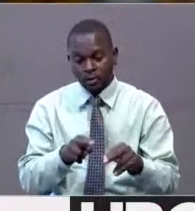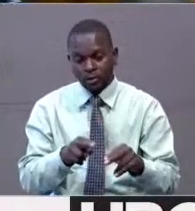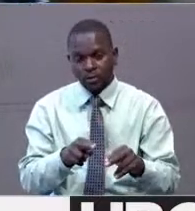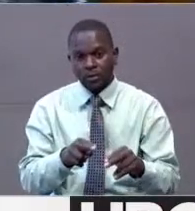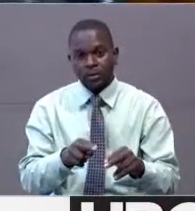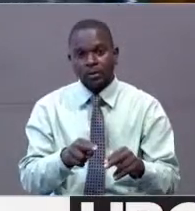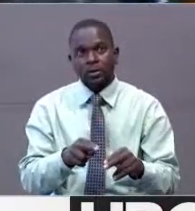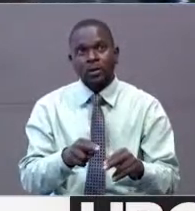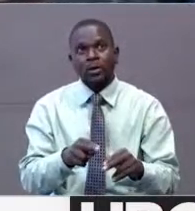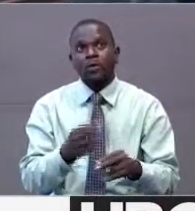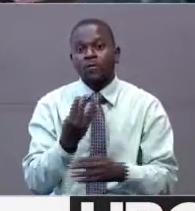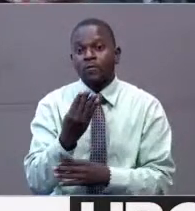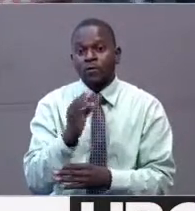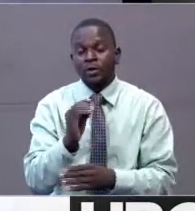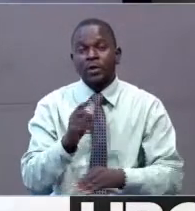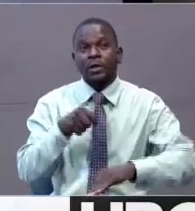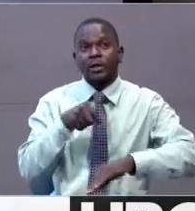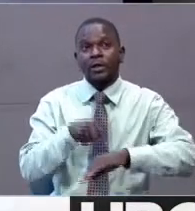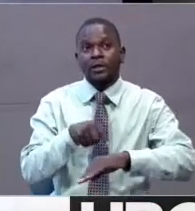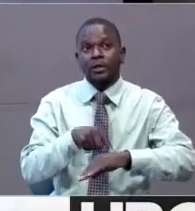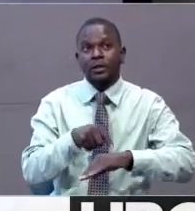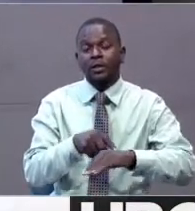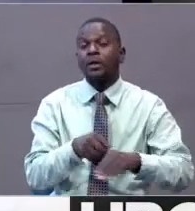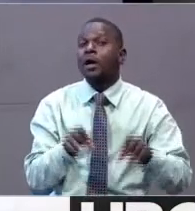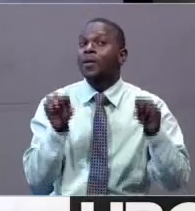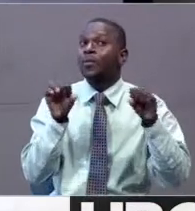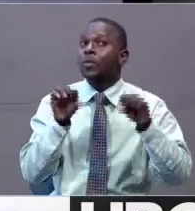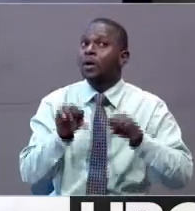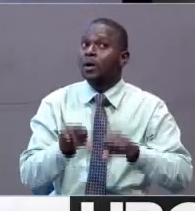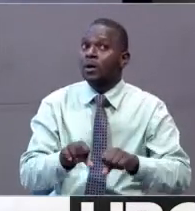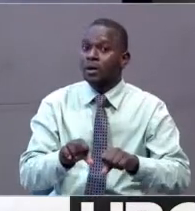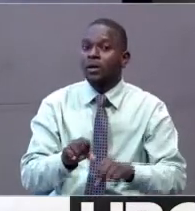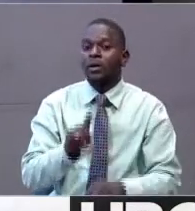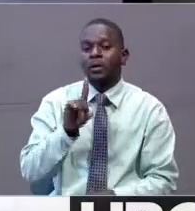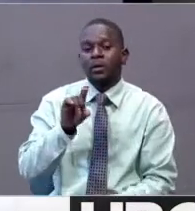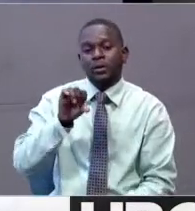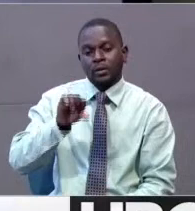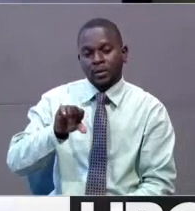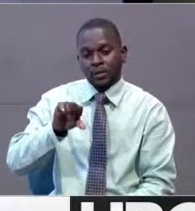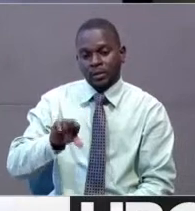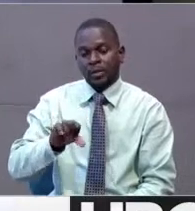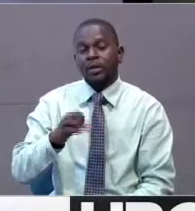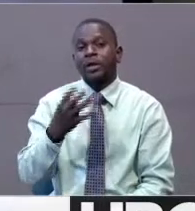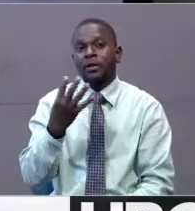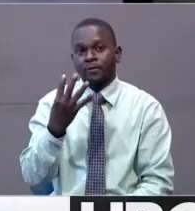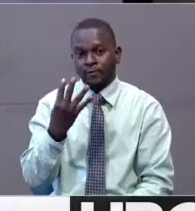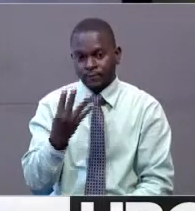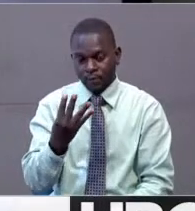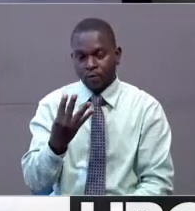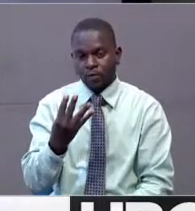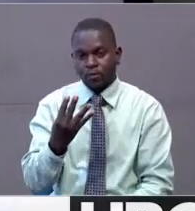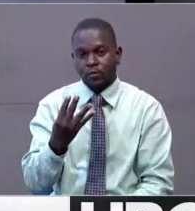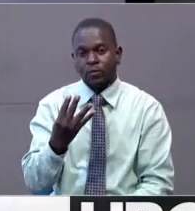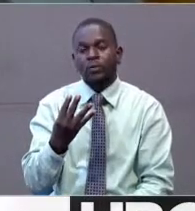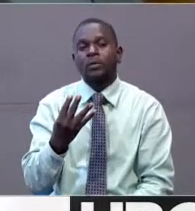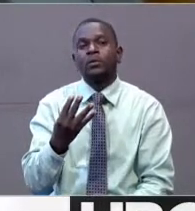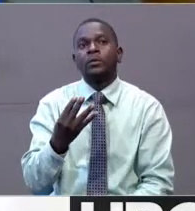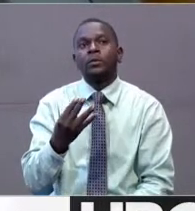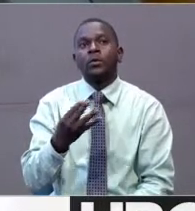40 times worse than the 1994 Rwandan